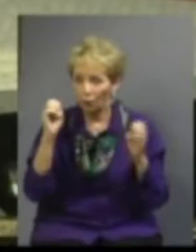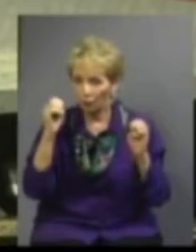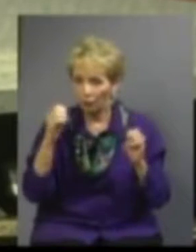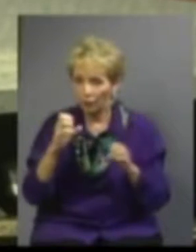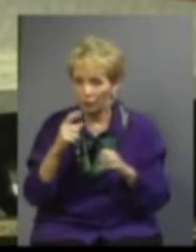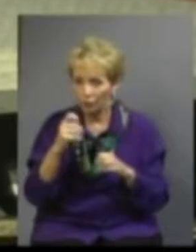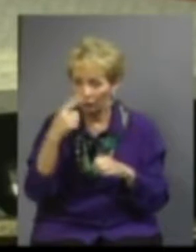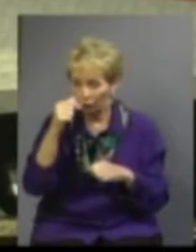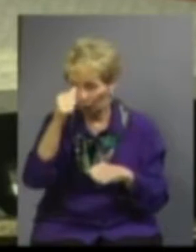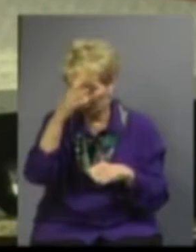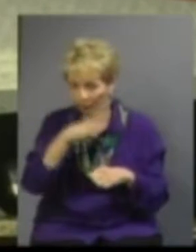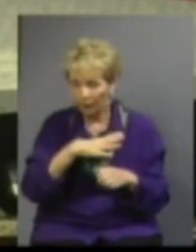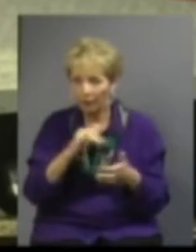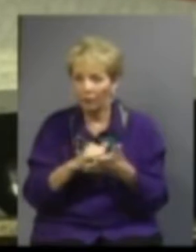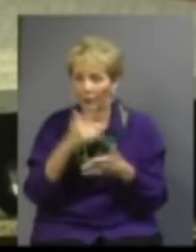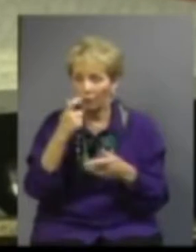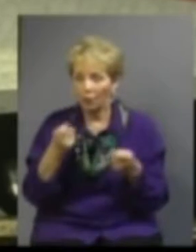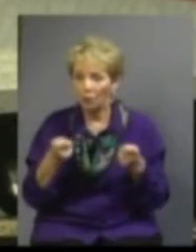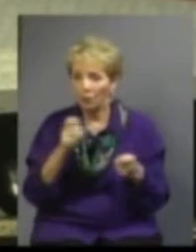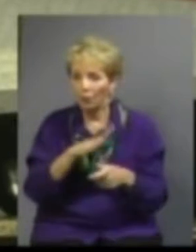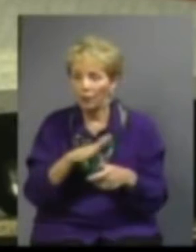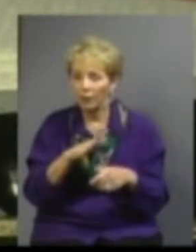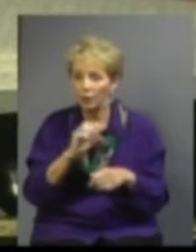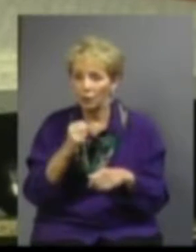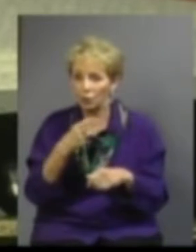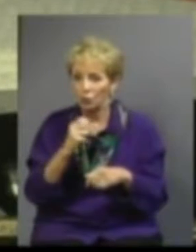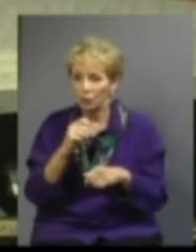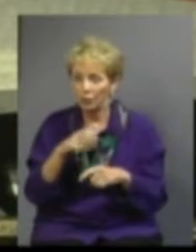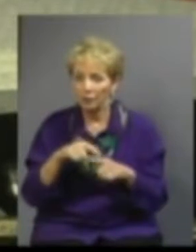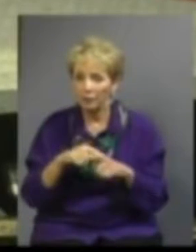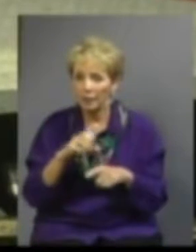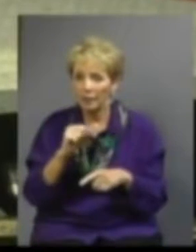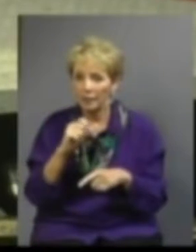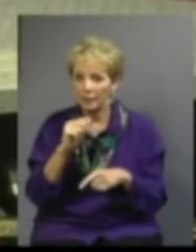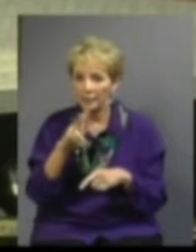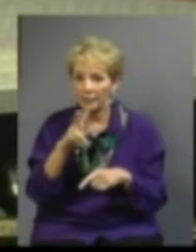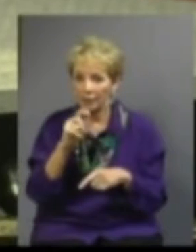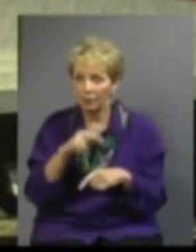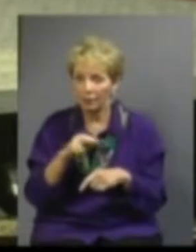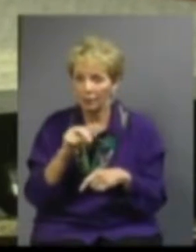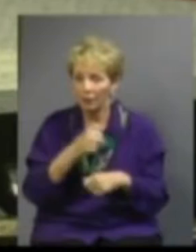for the men, and this is for the operation of their shelter. The Salvation Army,